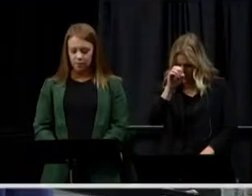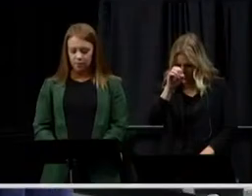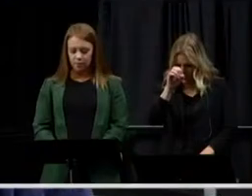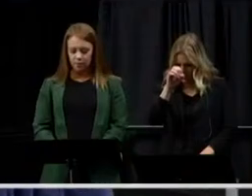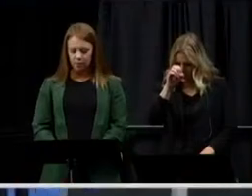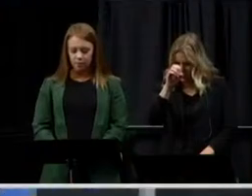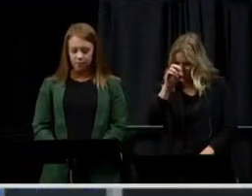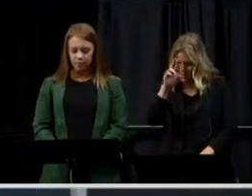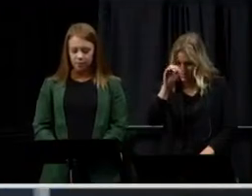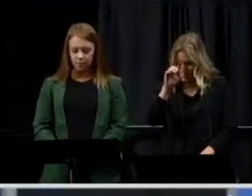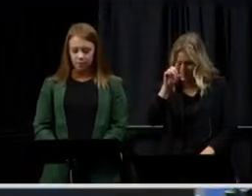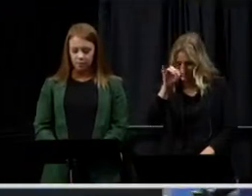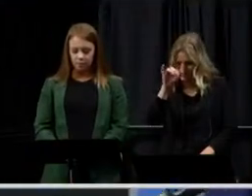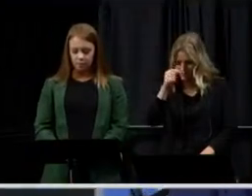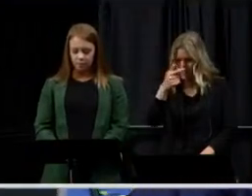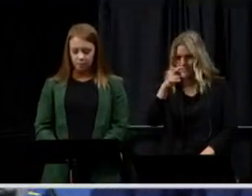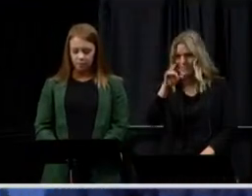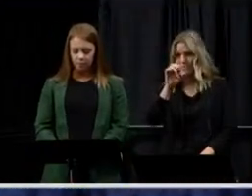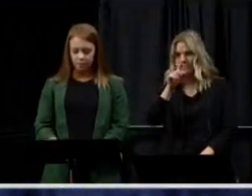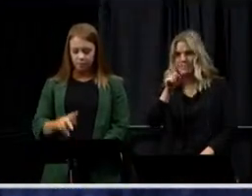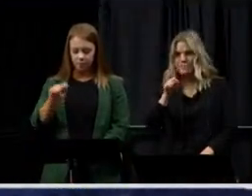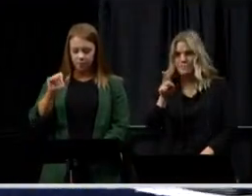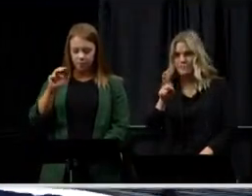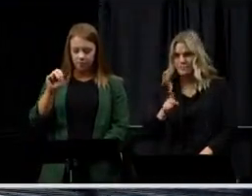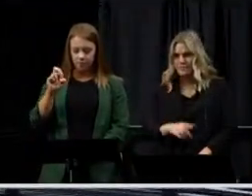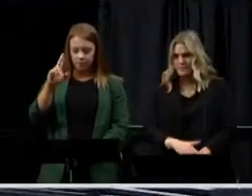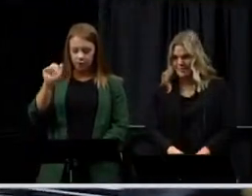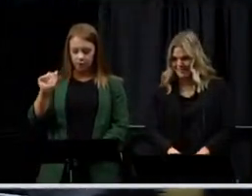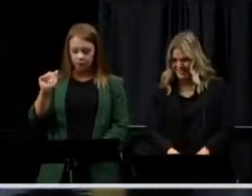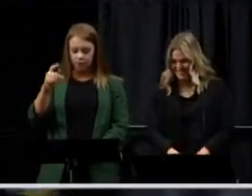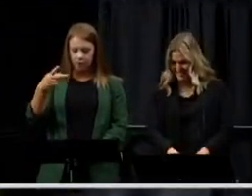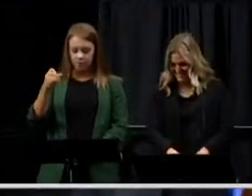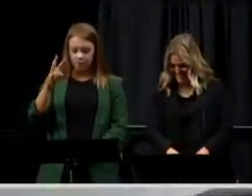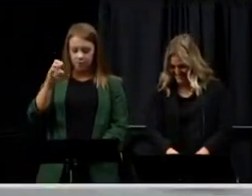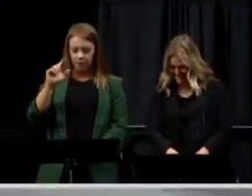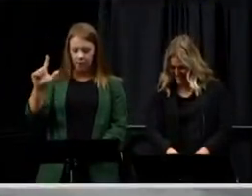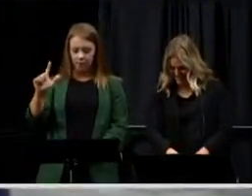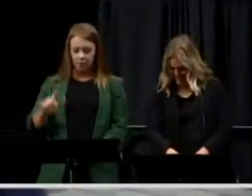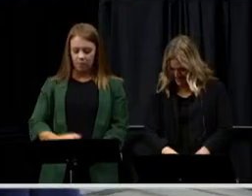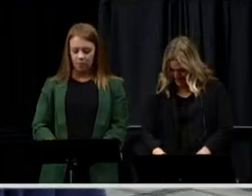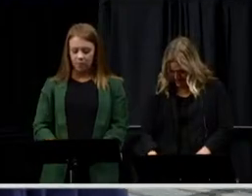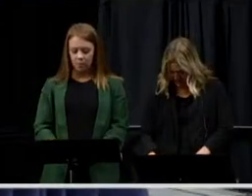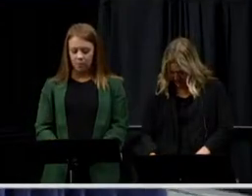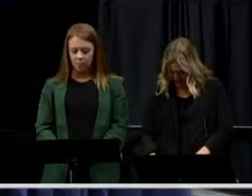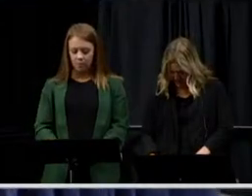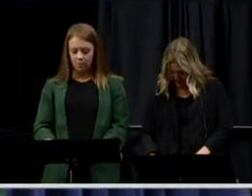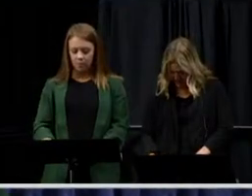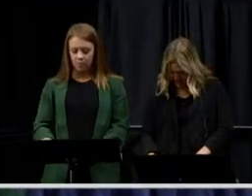Giselle Rodriguez. Tamara Renee Powell.